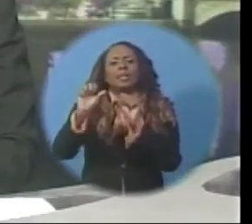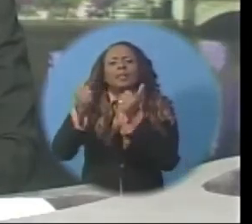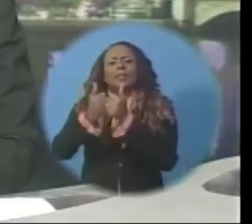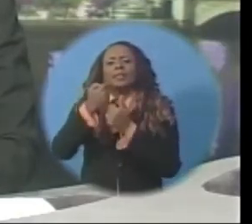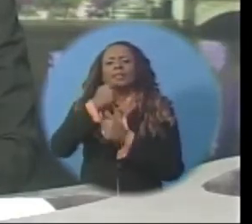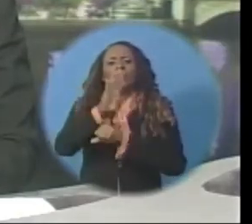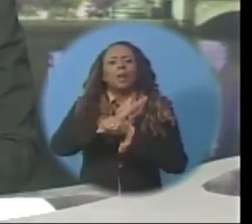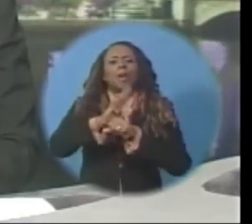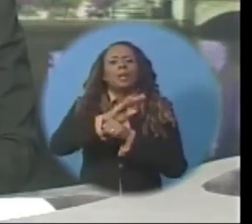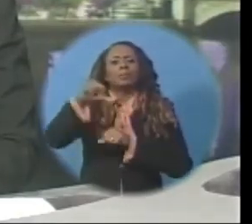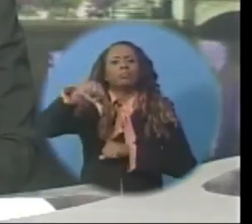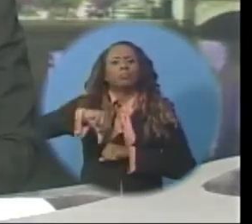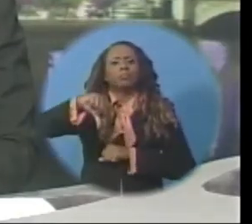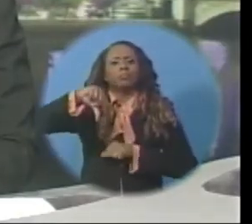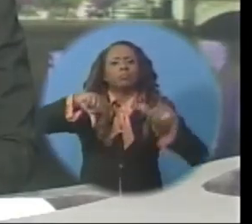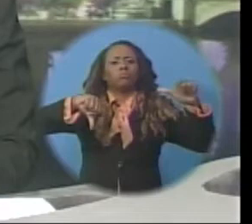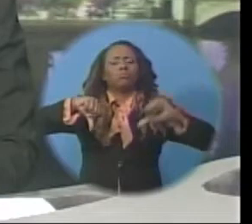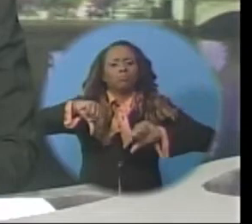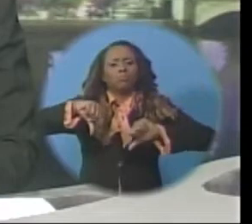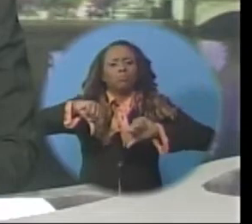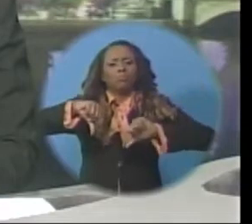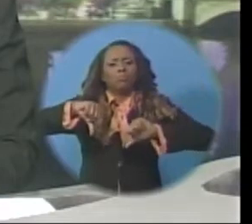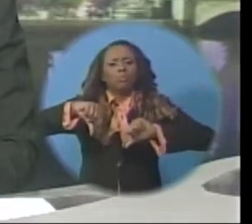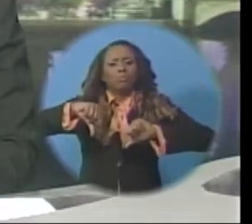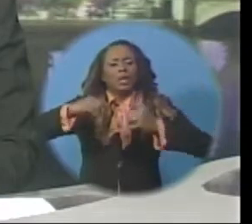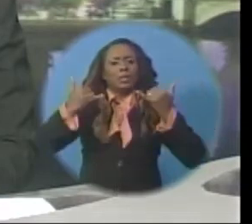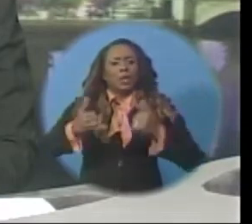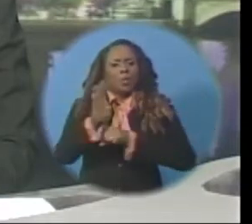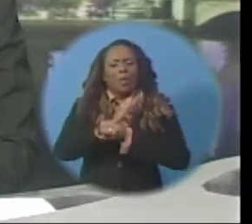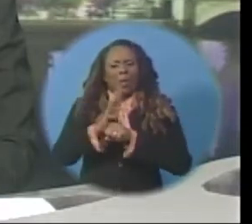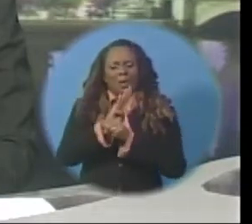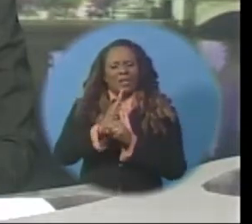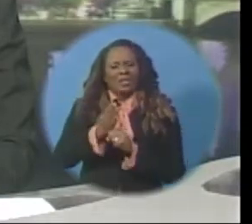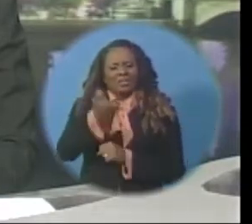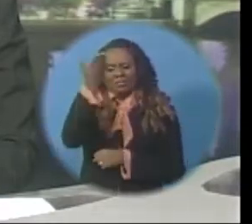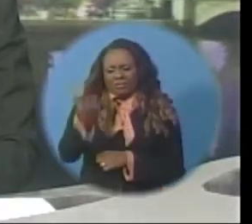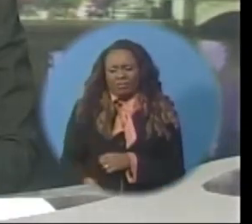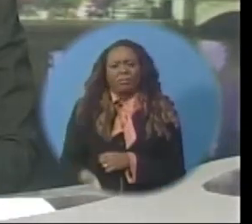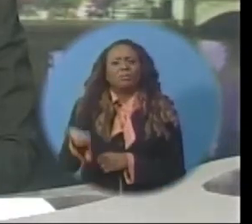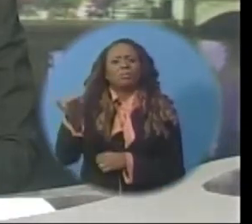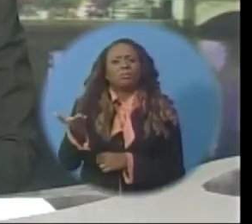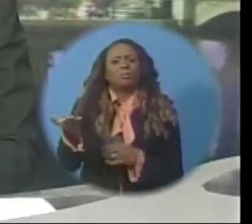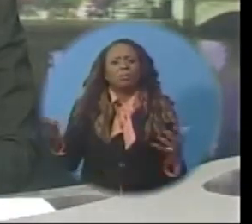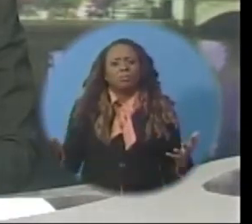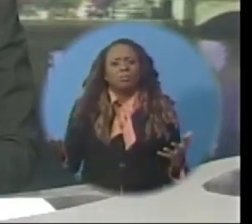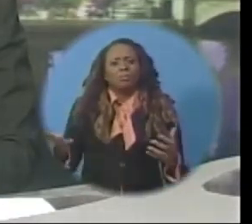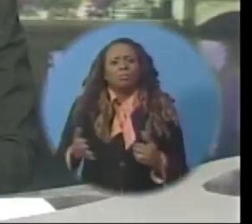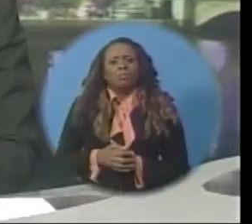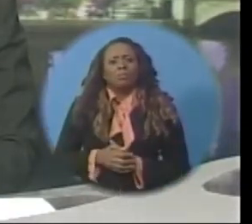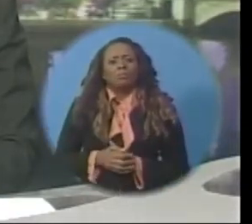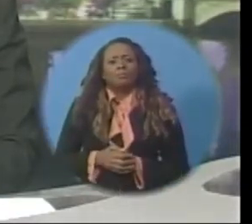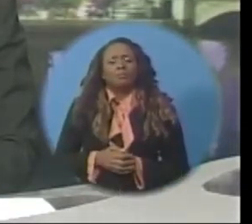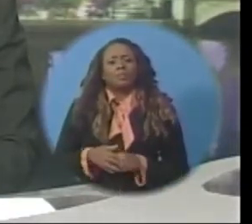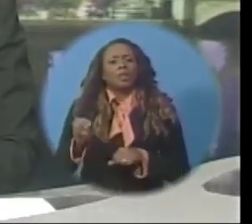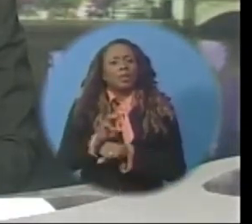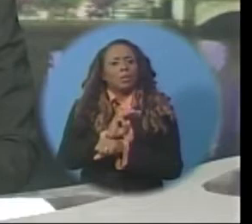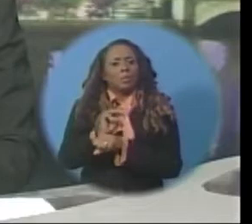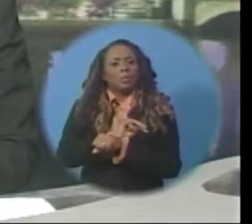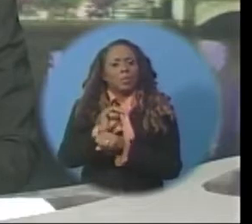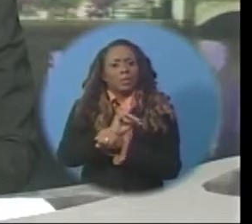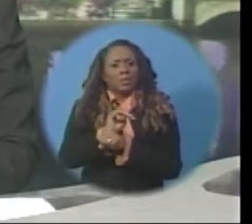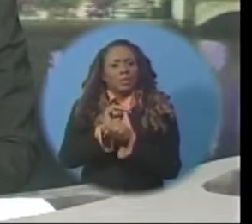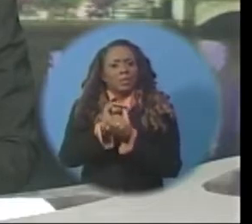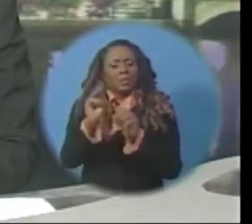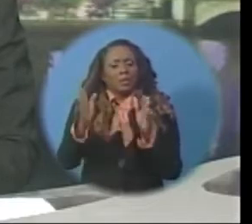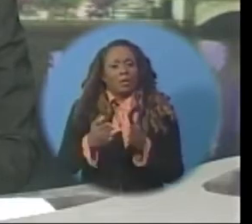Ms. Mottley says the government has put the country in a precarious position. Responding to a challenge from the Finance Minister to come